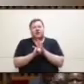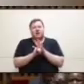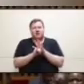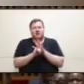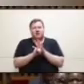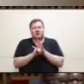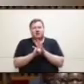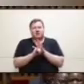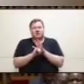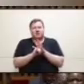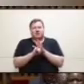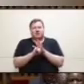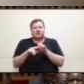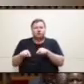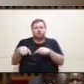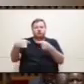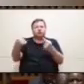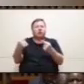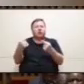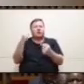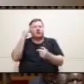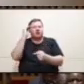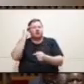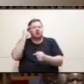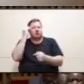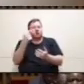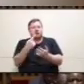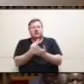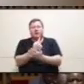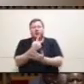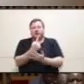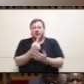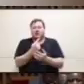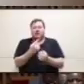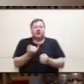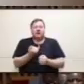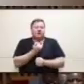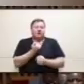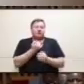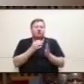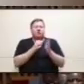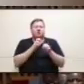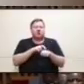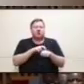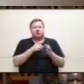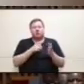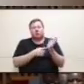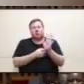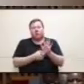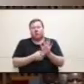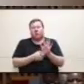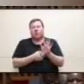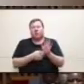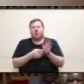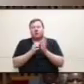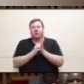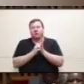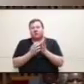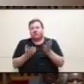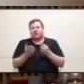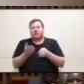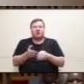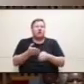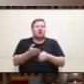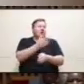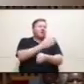flagging individuals linked to municipal employees. For an example, former councillors